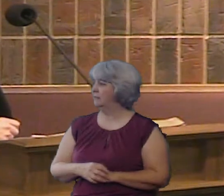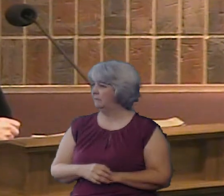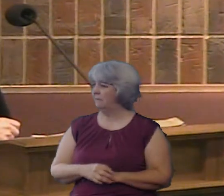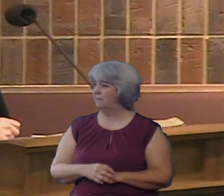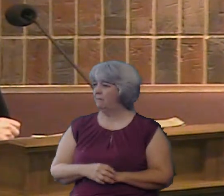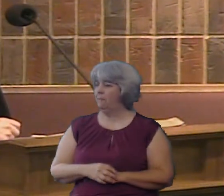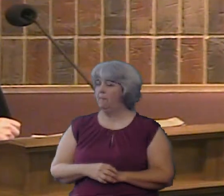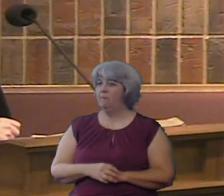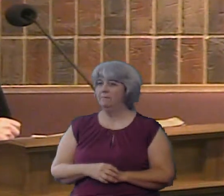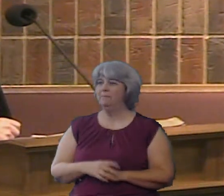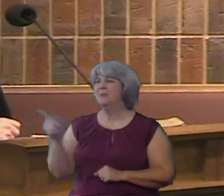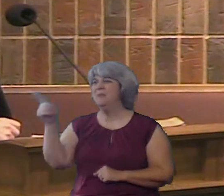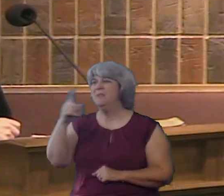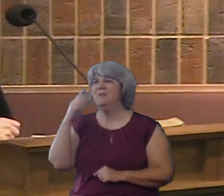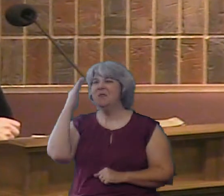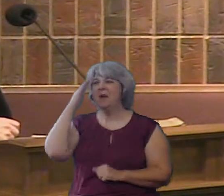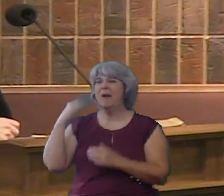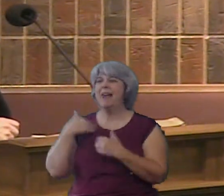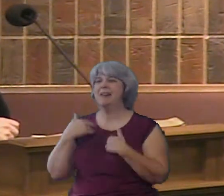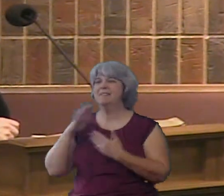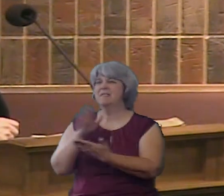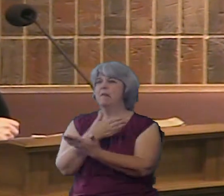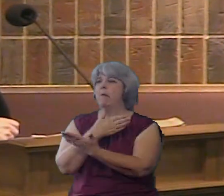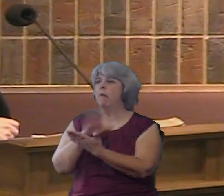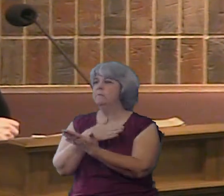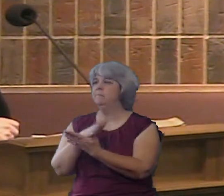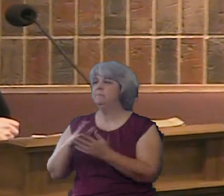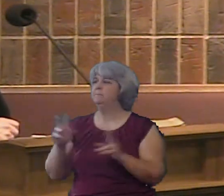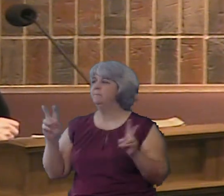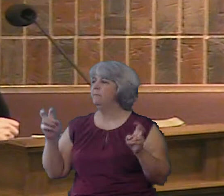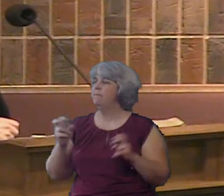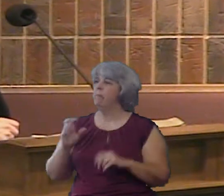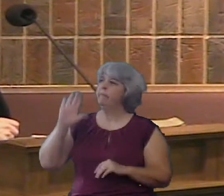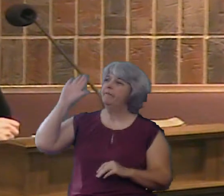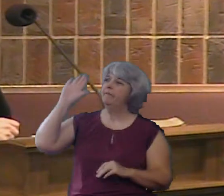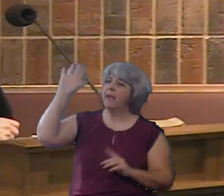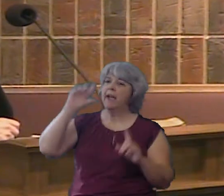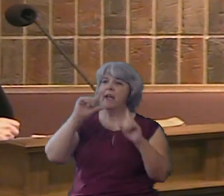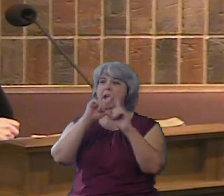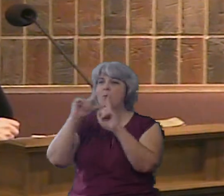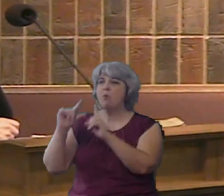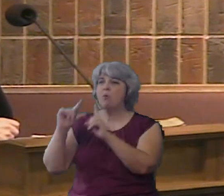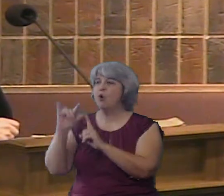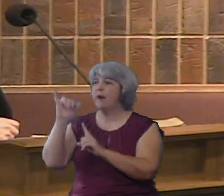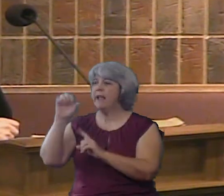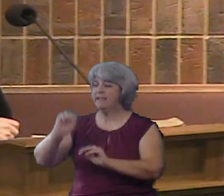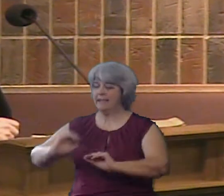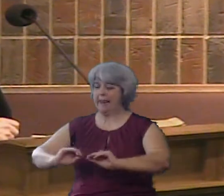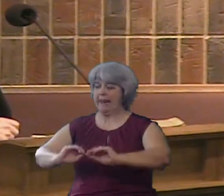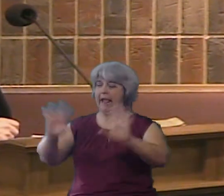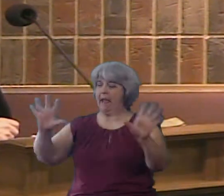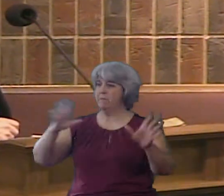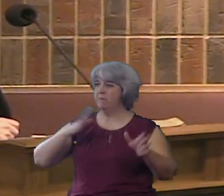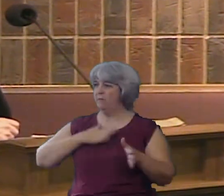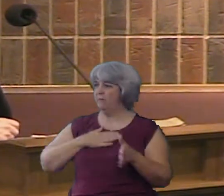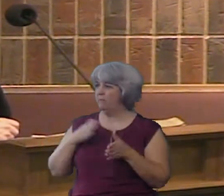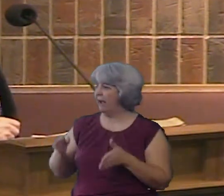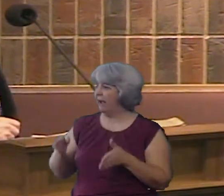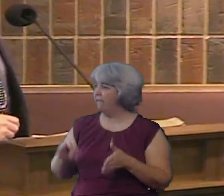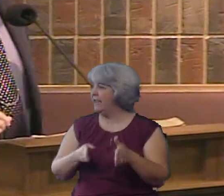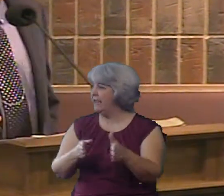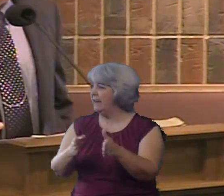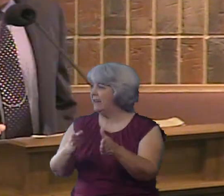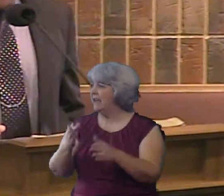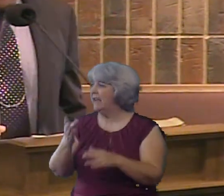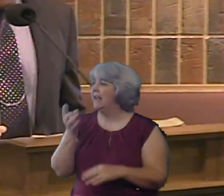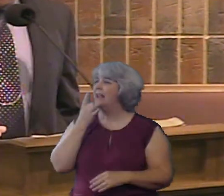and you can sing it. You know the song that goes with it. Thy word is a lamp unto my feet and a light